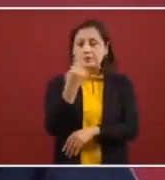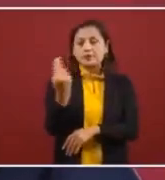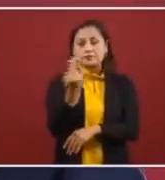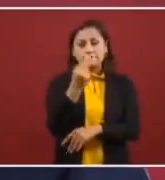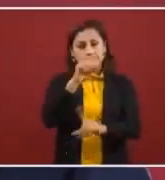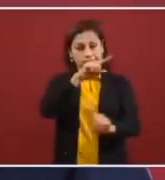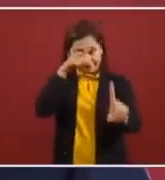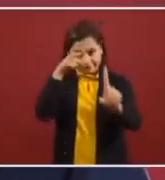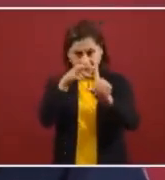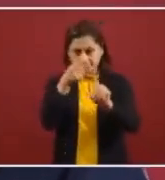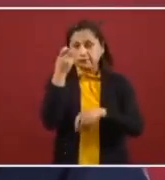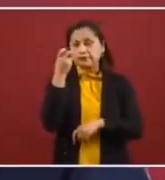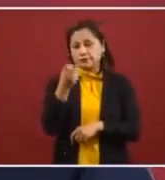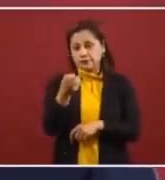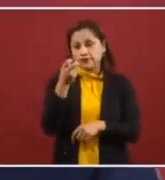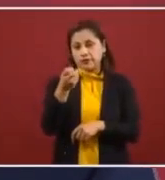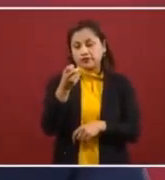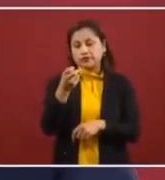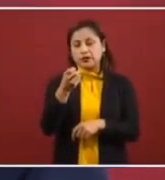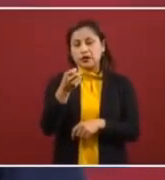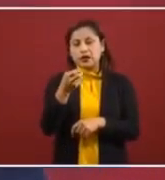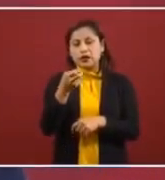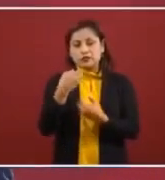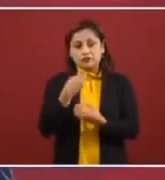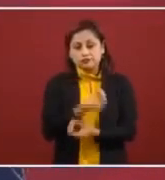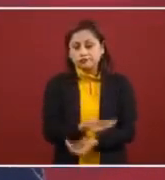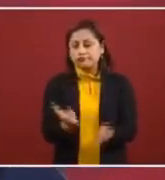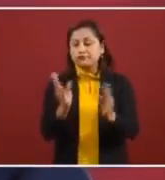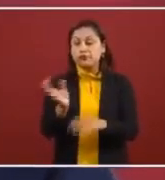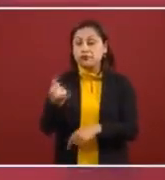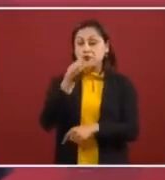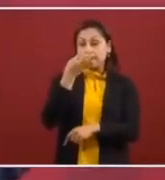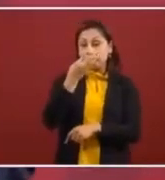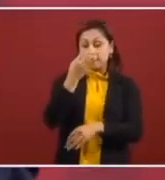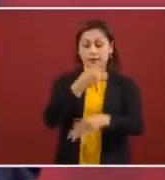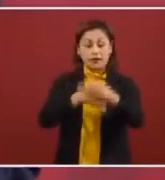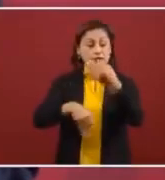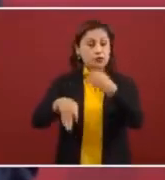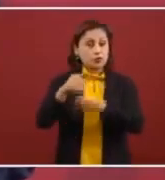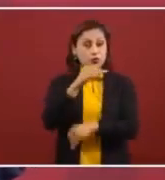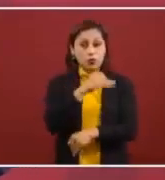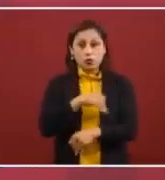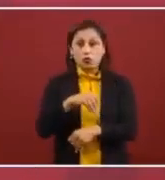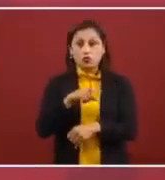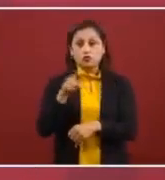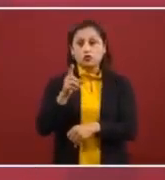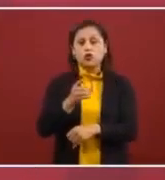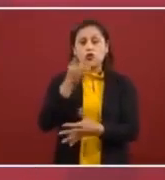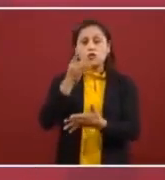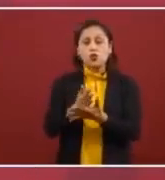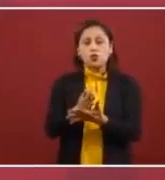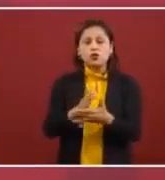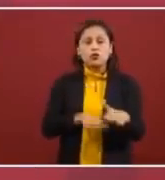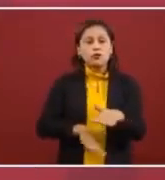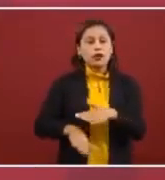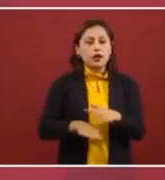purpose, all medications, not just from the